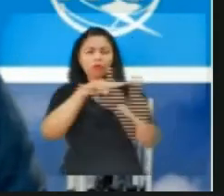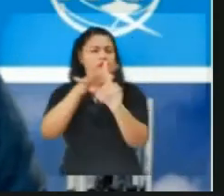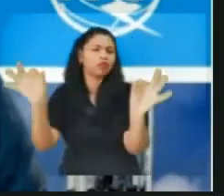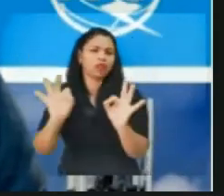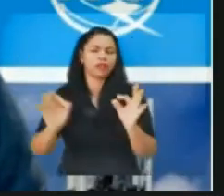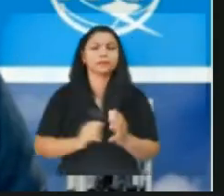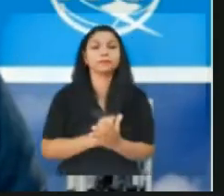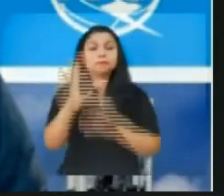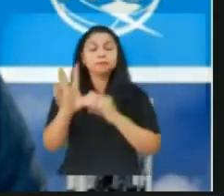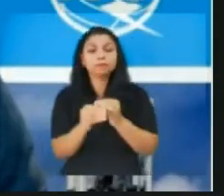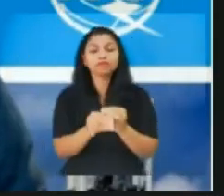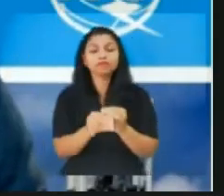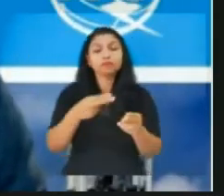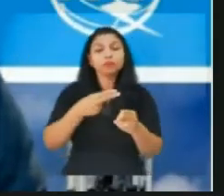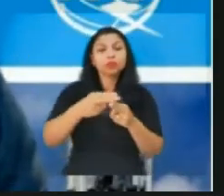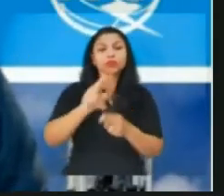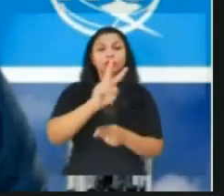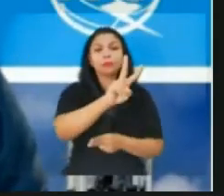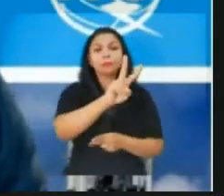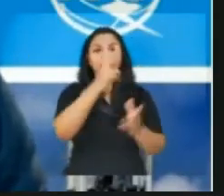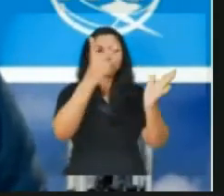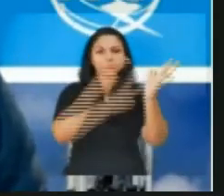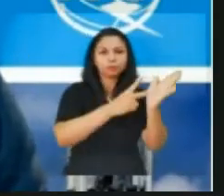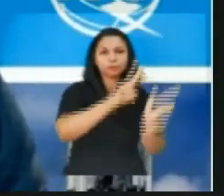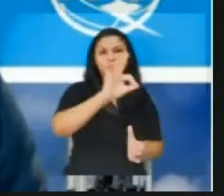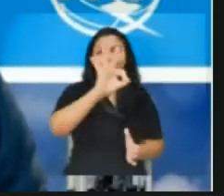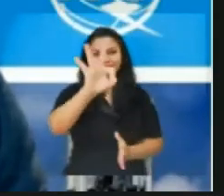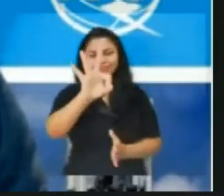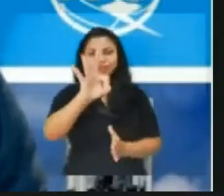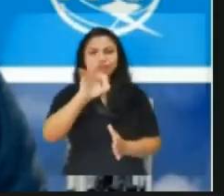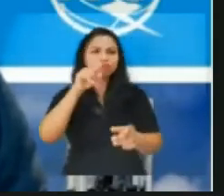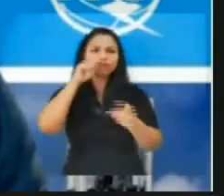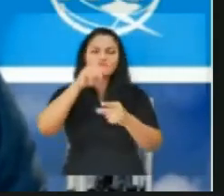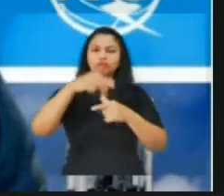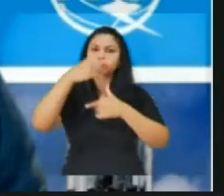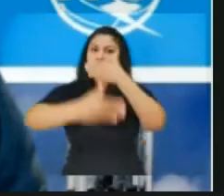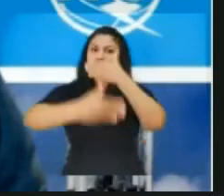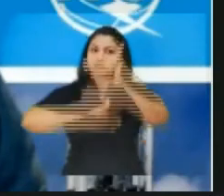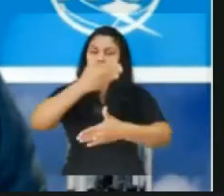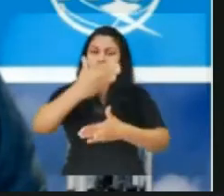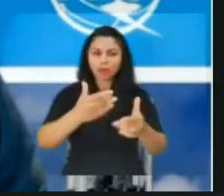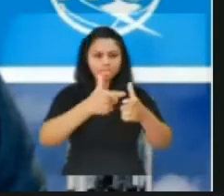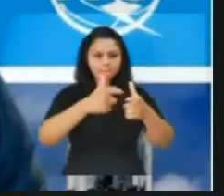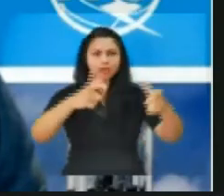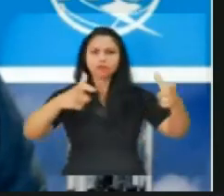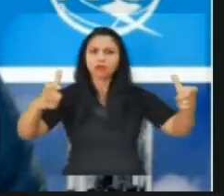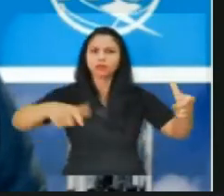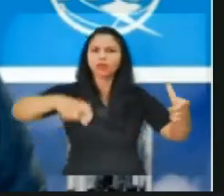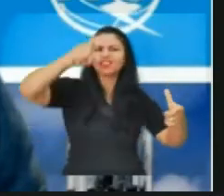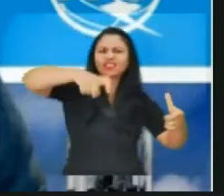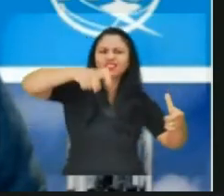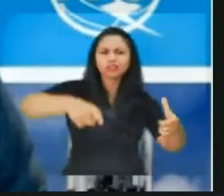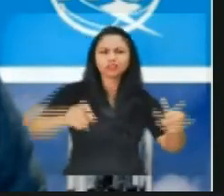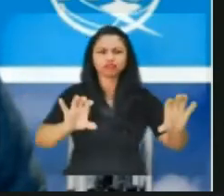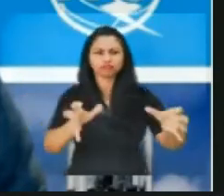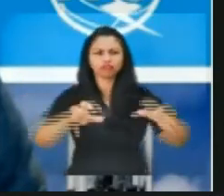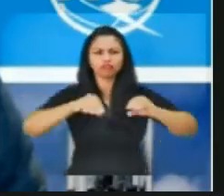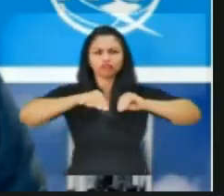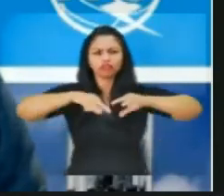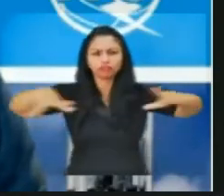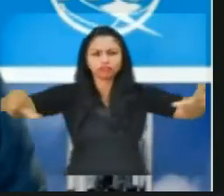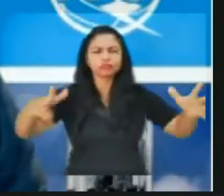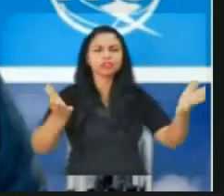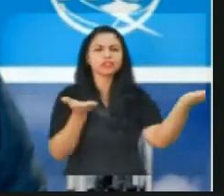ITU that will be held in 2023 will try to satisfy the growing need of the